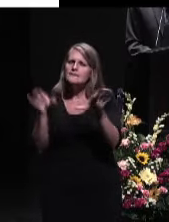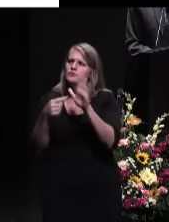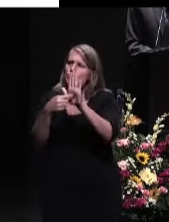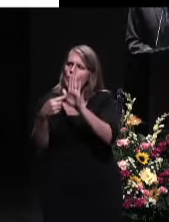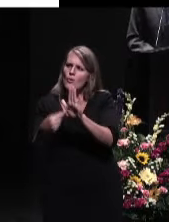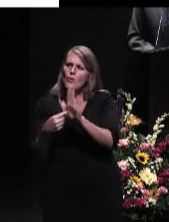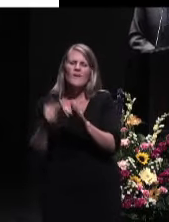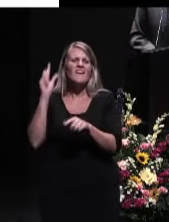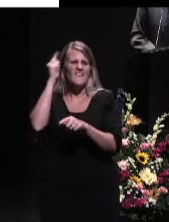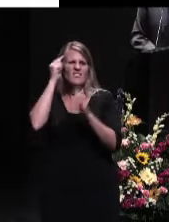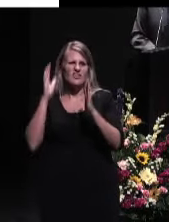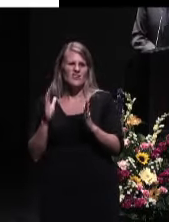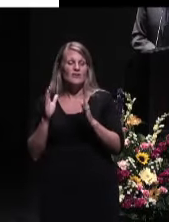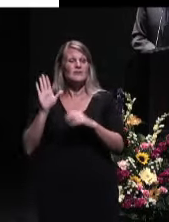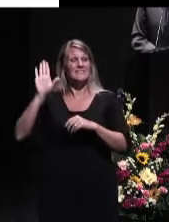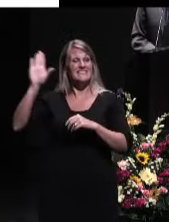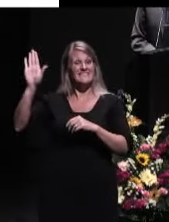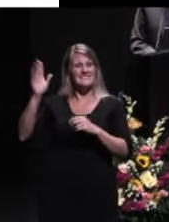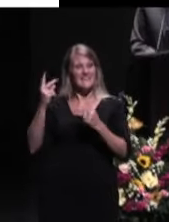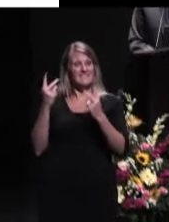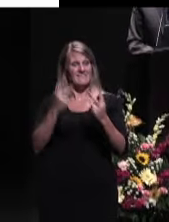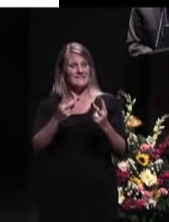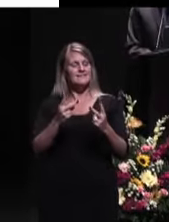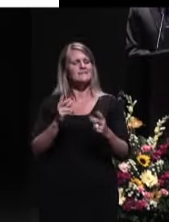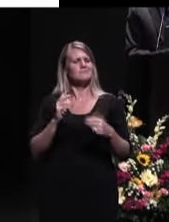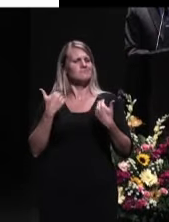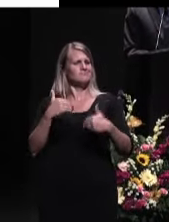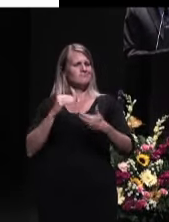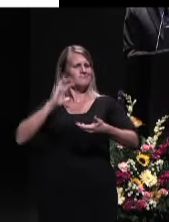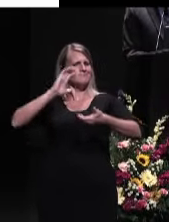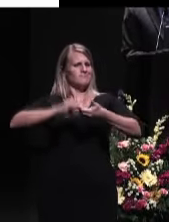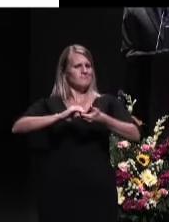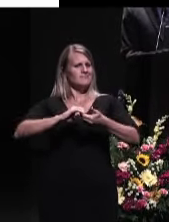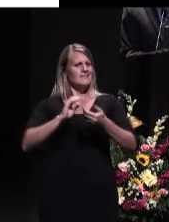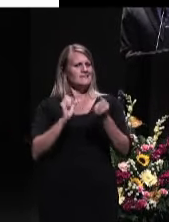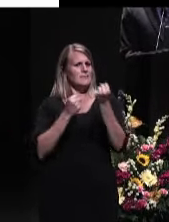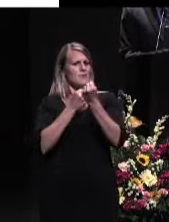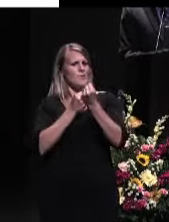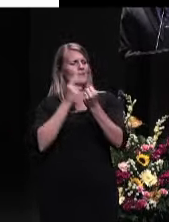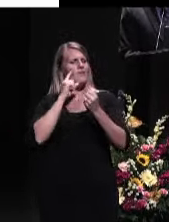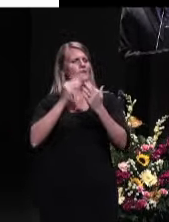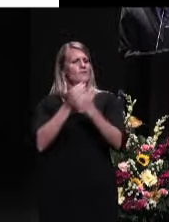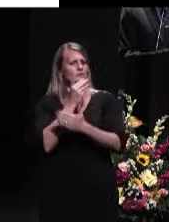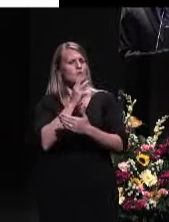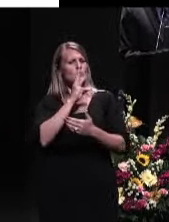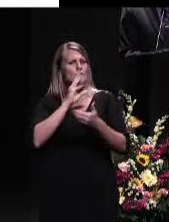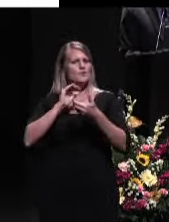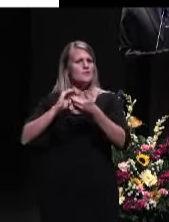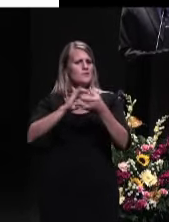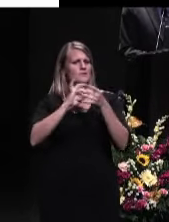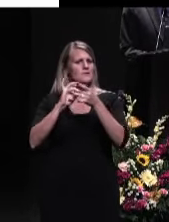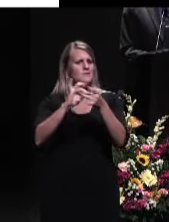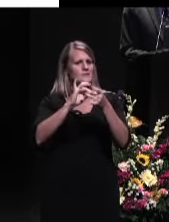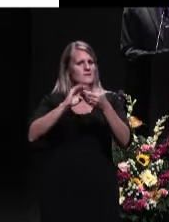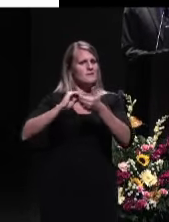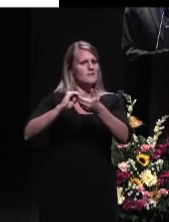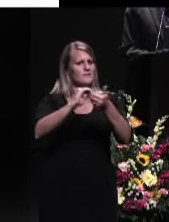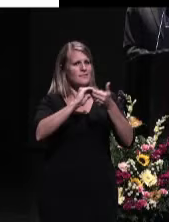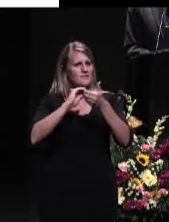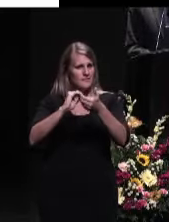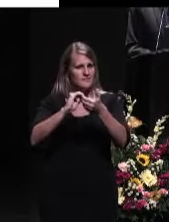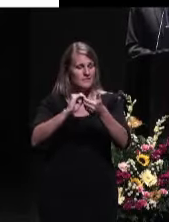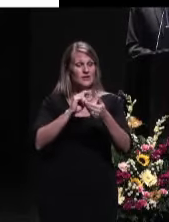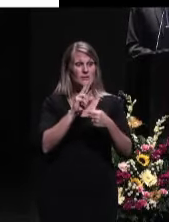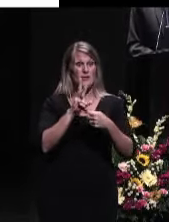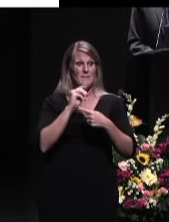So his visit is part of the support that we've been building for the Freshwater Collaborative, which is a UW system undertaking that UWM